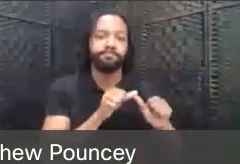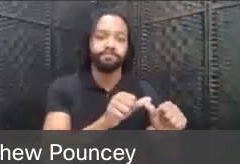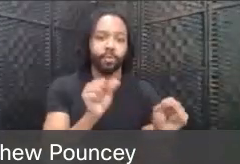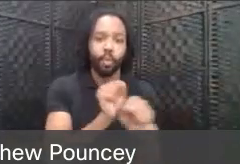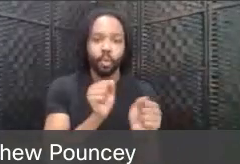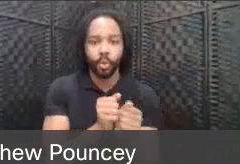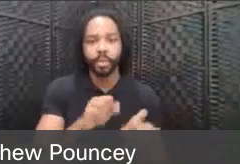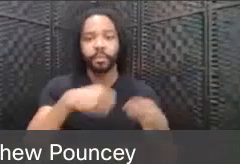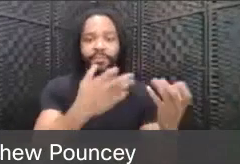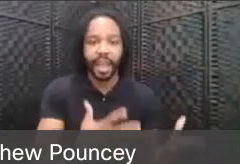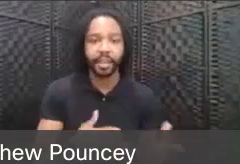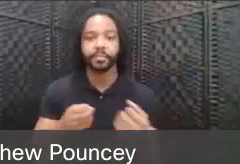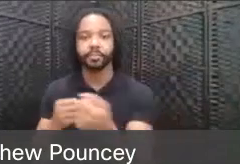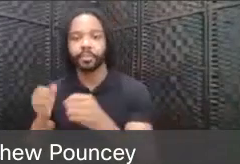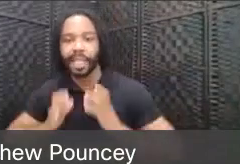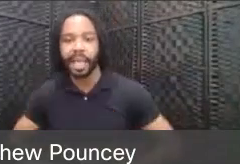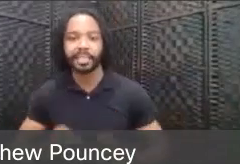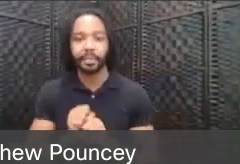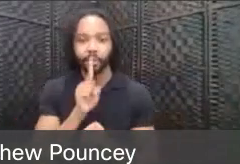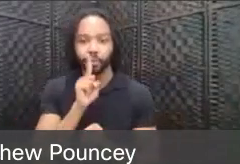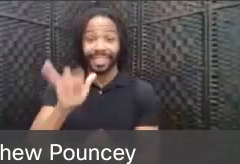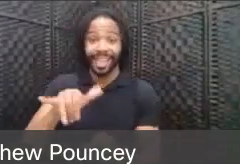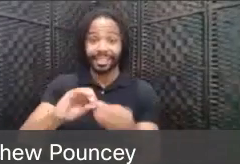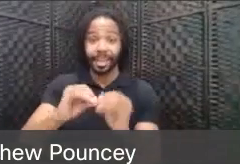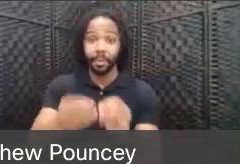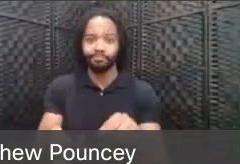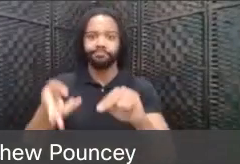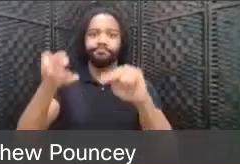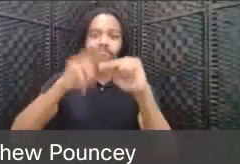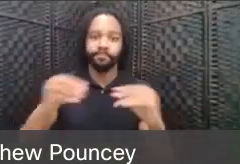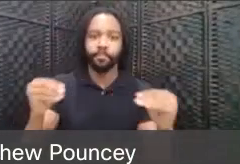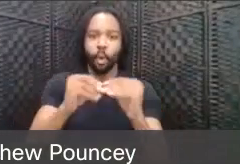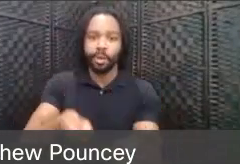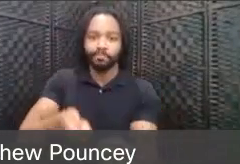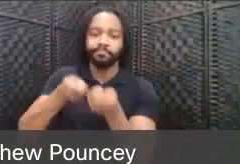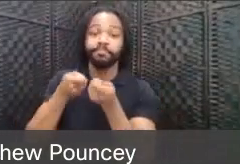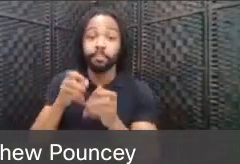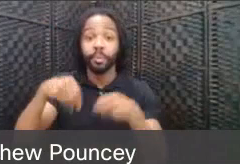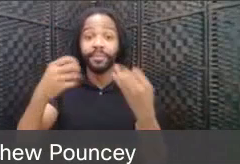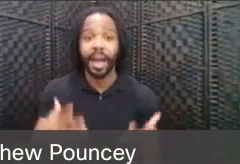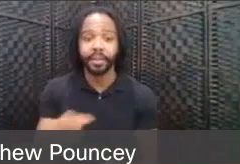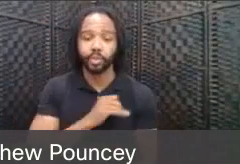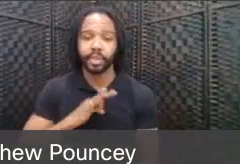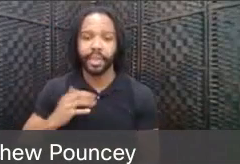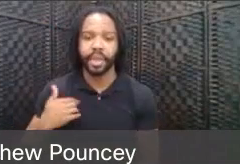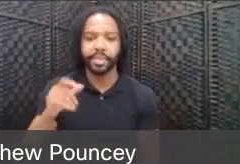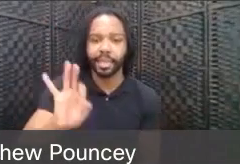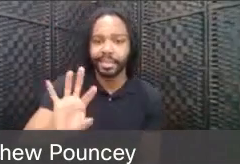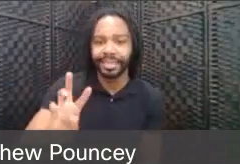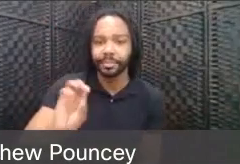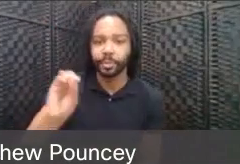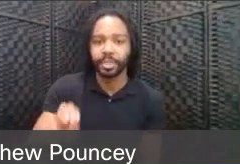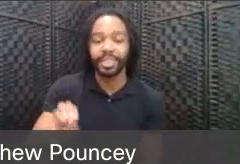providers and the people we support to move that number up. Amongst provider staff, 96%, which is the same for